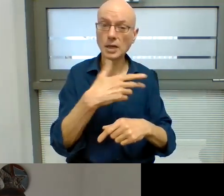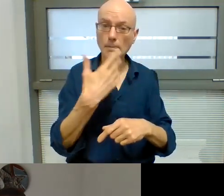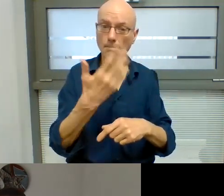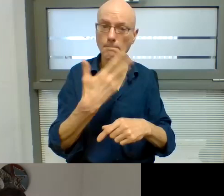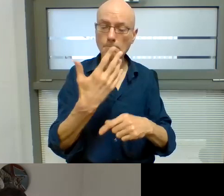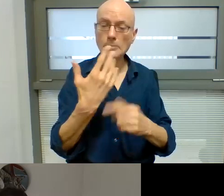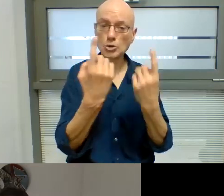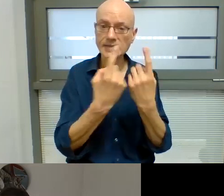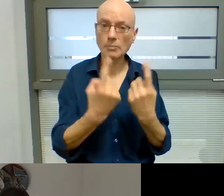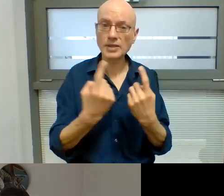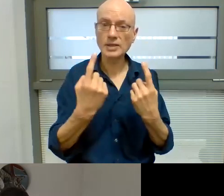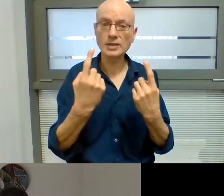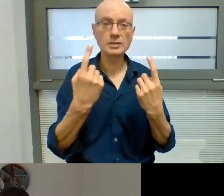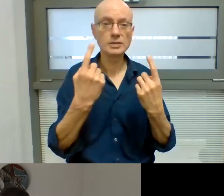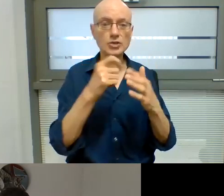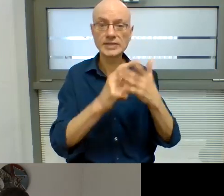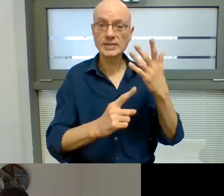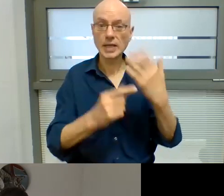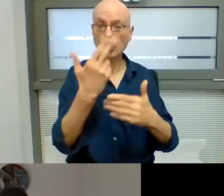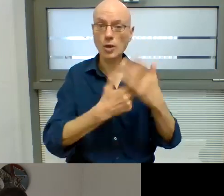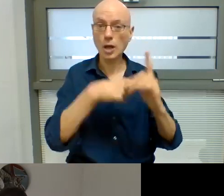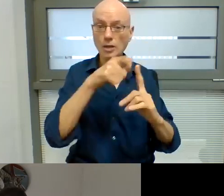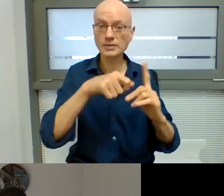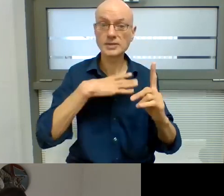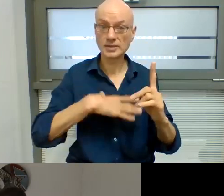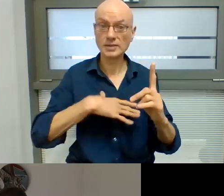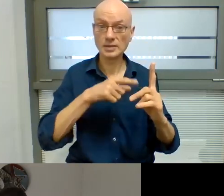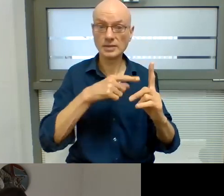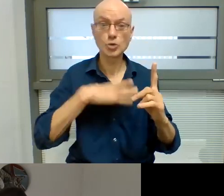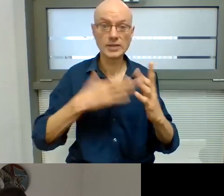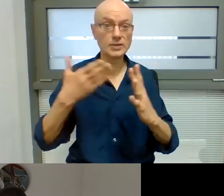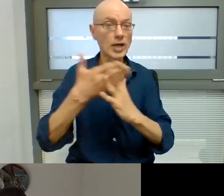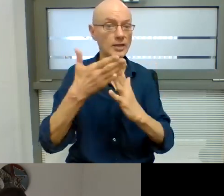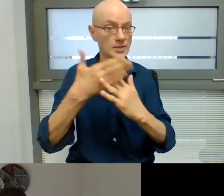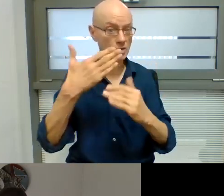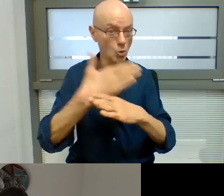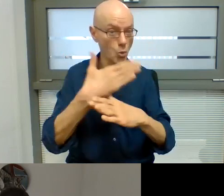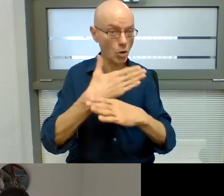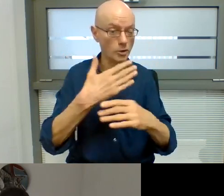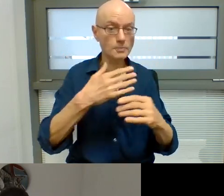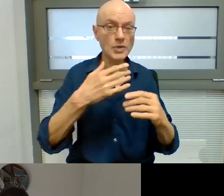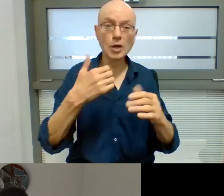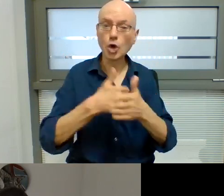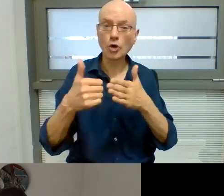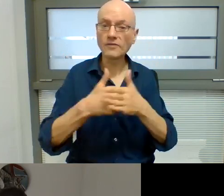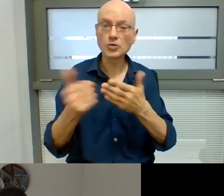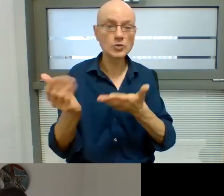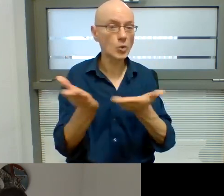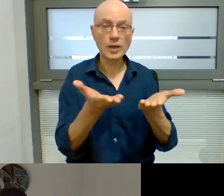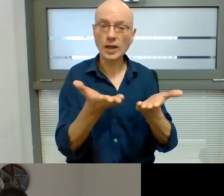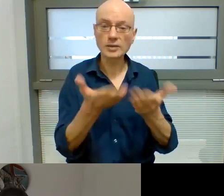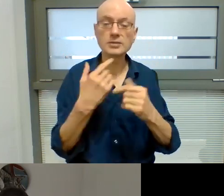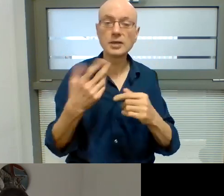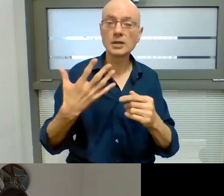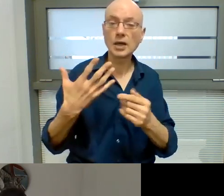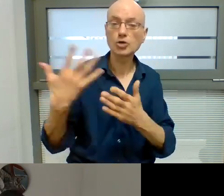disabled artists need and often miss out on. Grants,